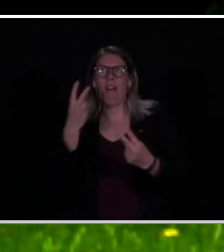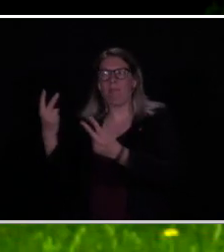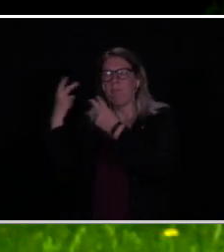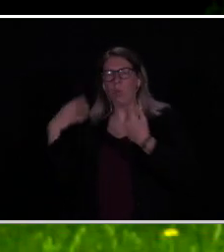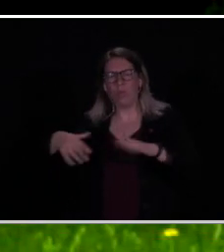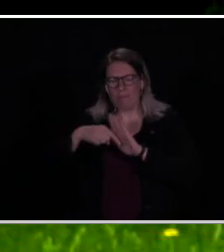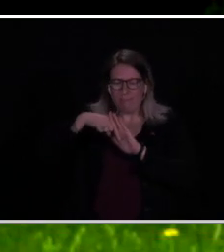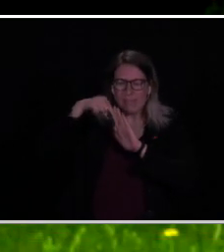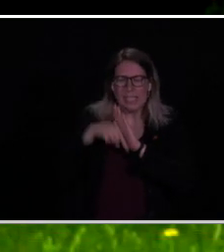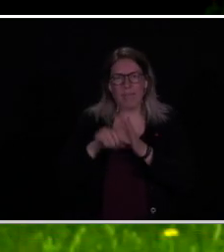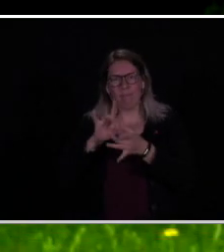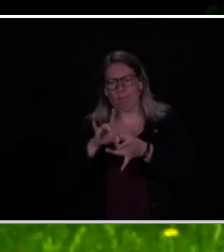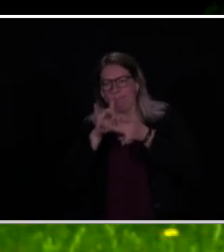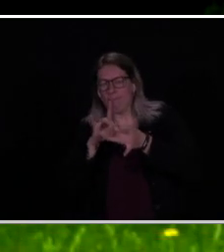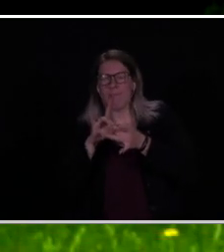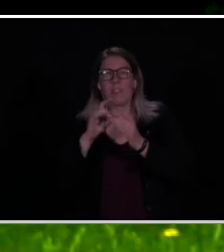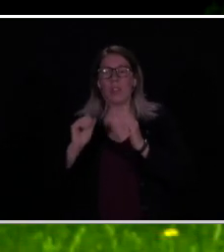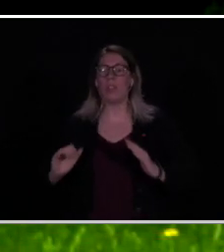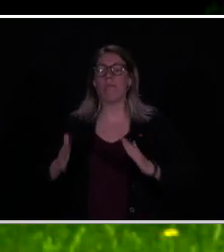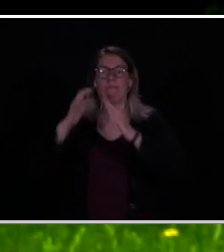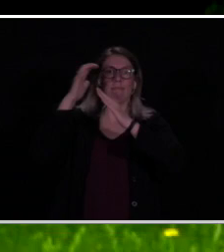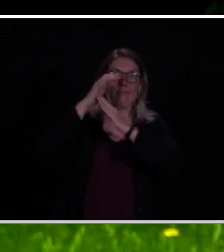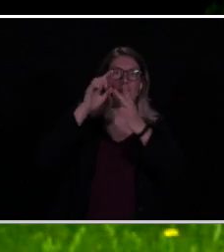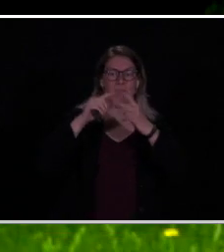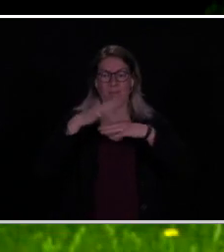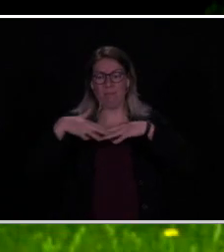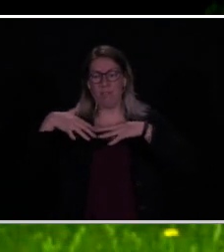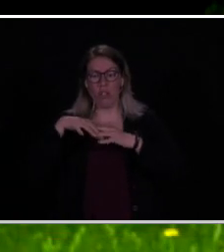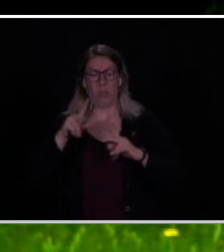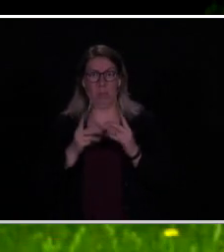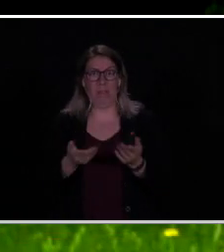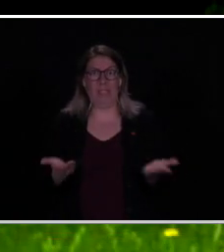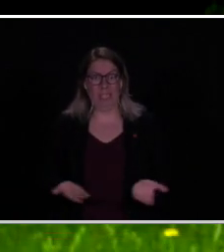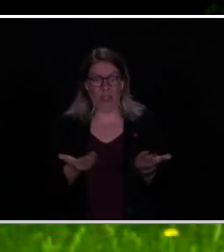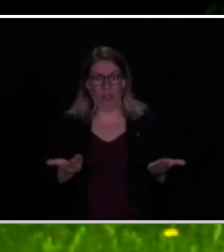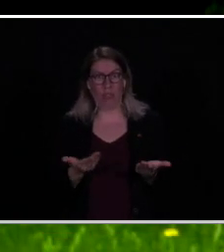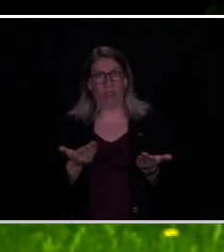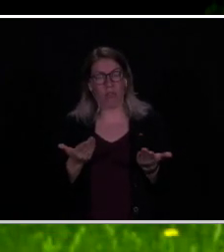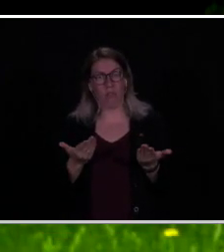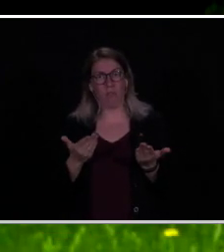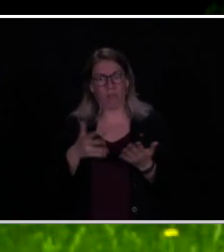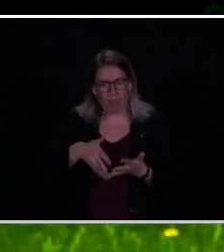that the Skahotmish people and the indigenous peoples of this land